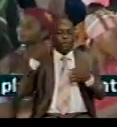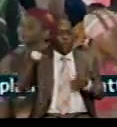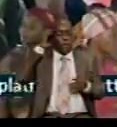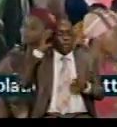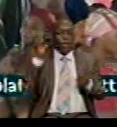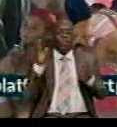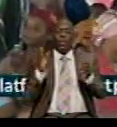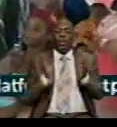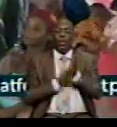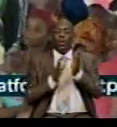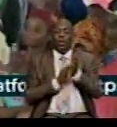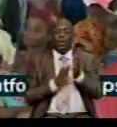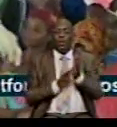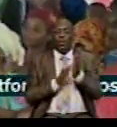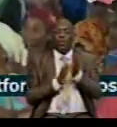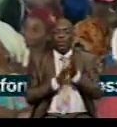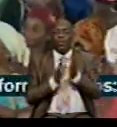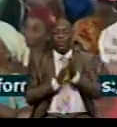fait? Applaudissons.